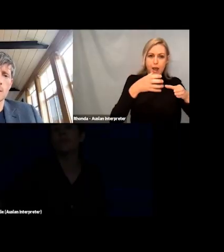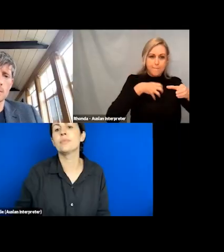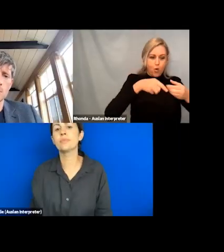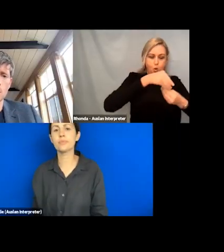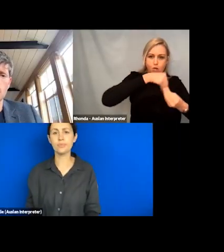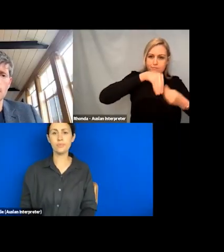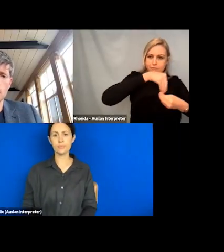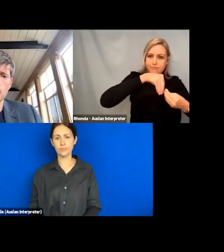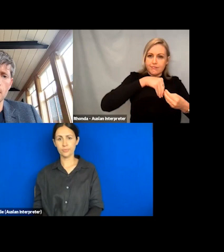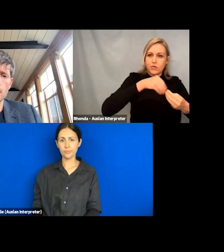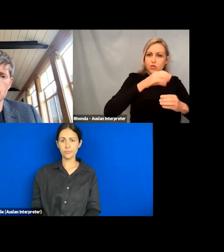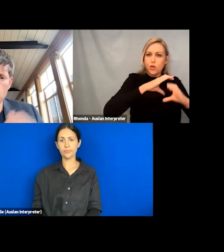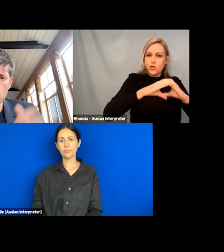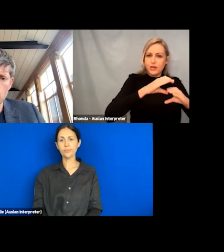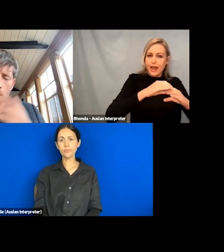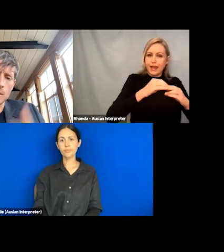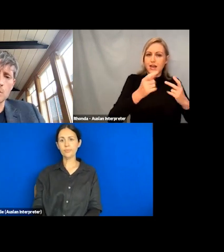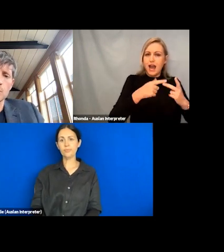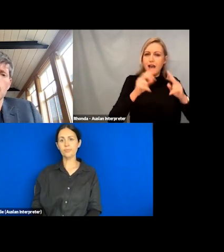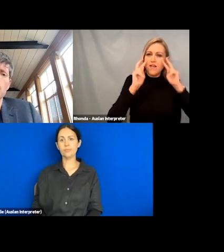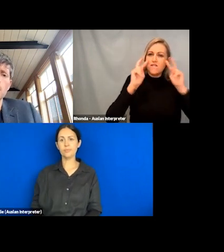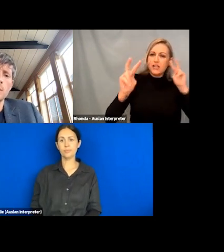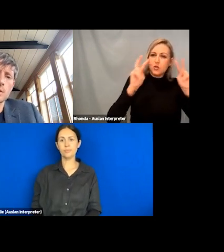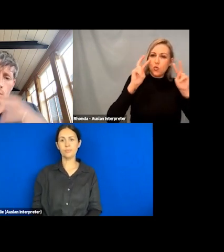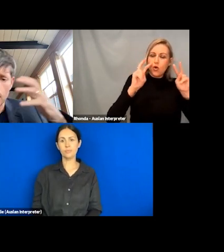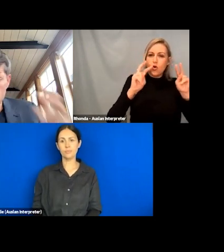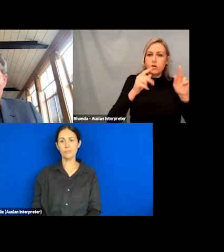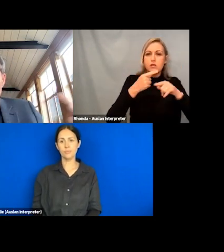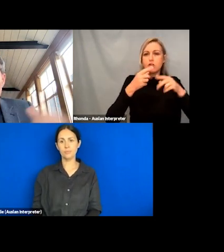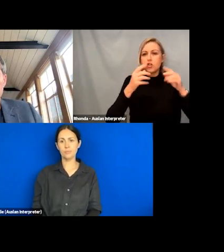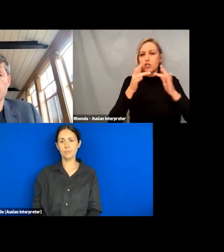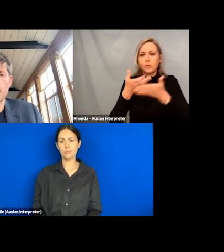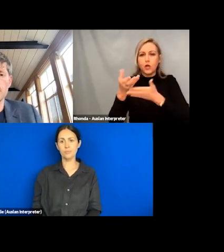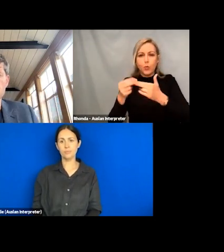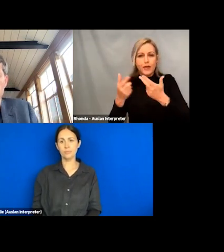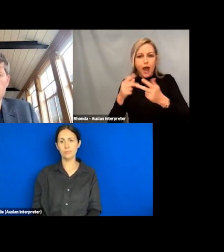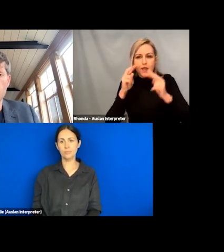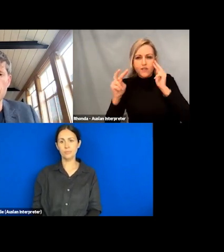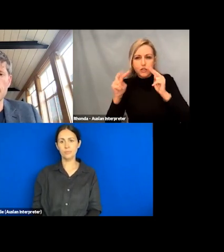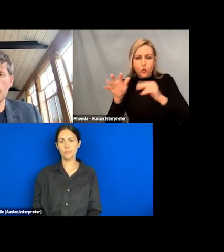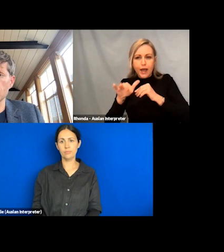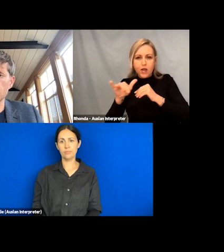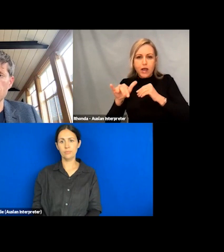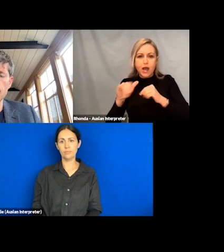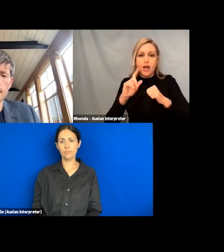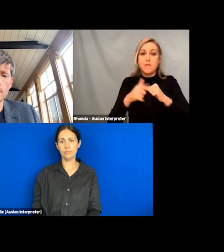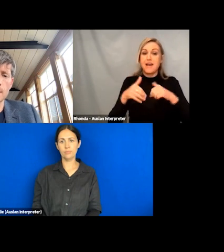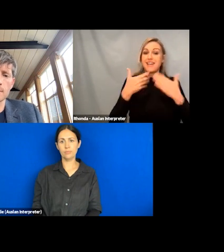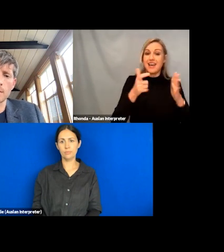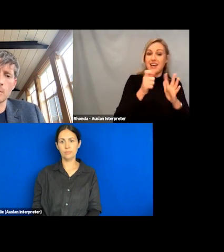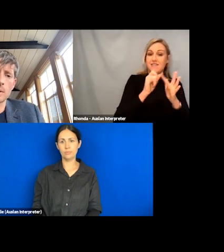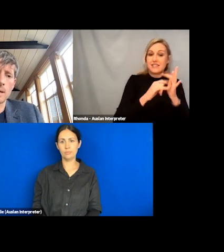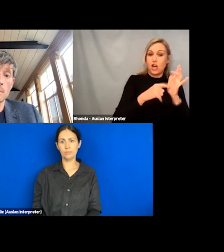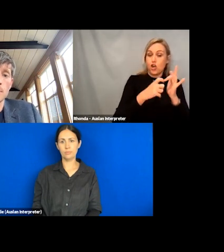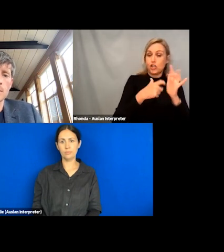own systems. So, for example, other visual regions speaking just to other visual regions. Throw in psilocybin, a classic psychedelic found